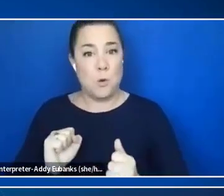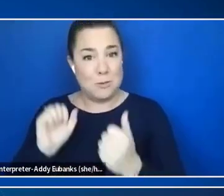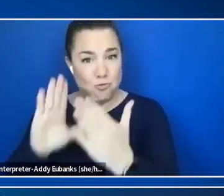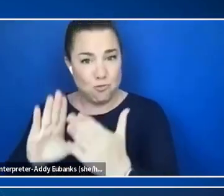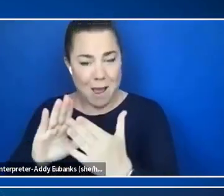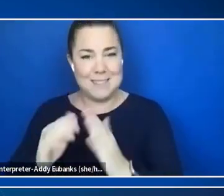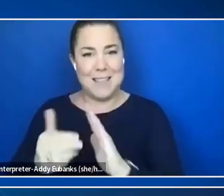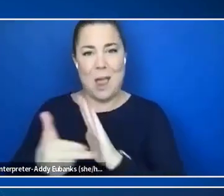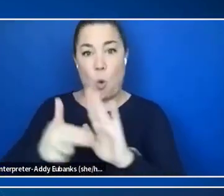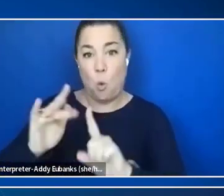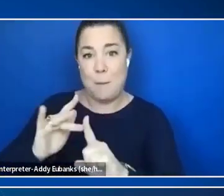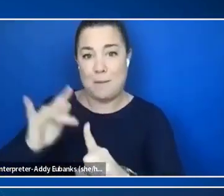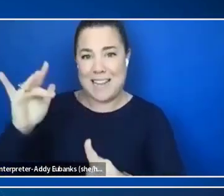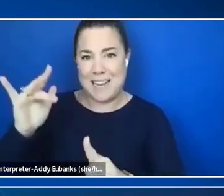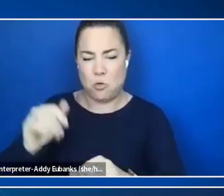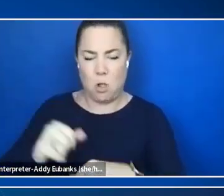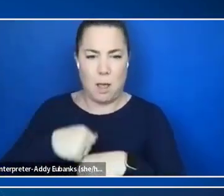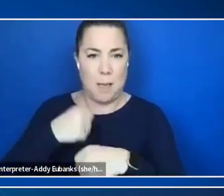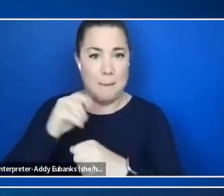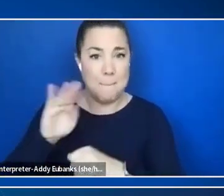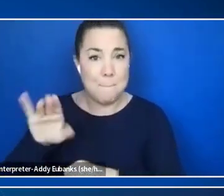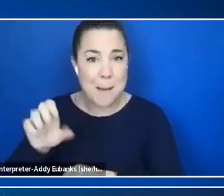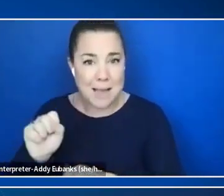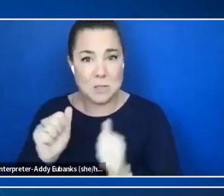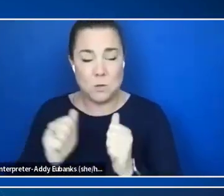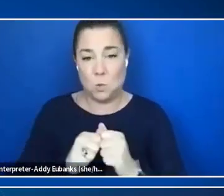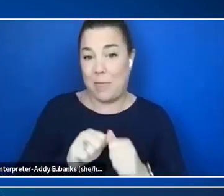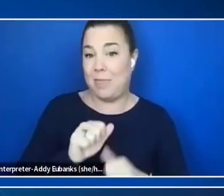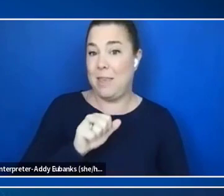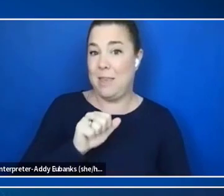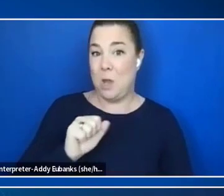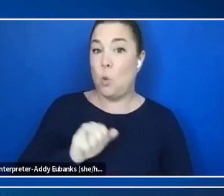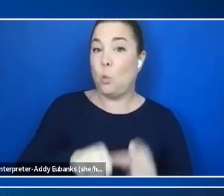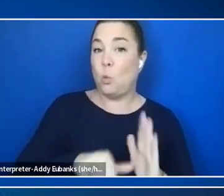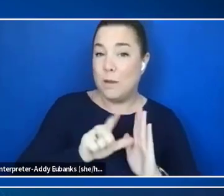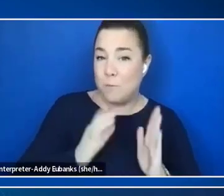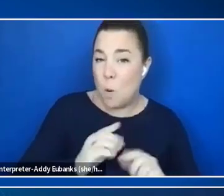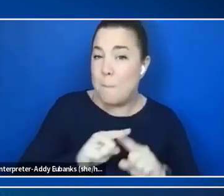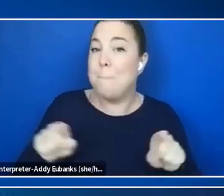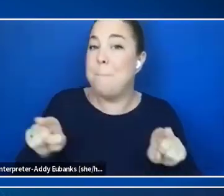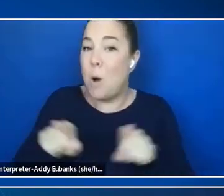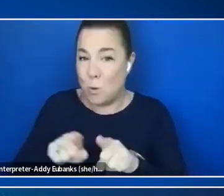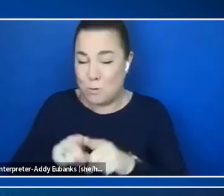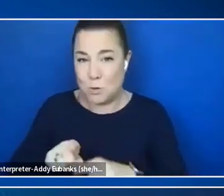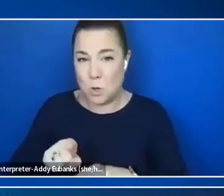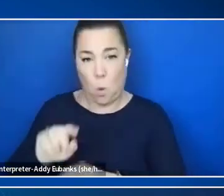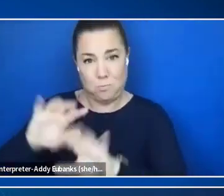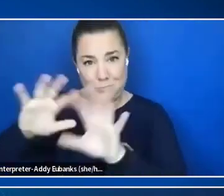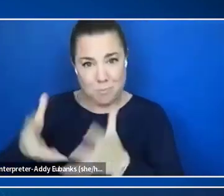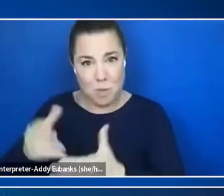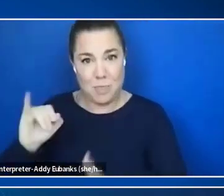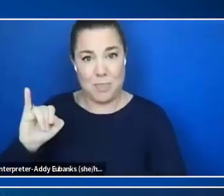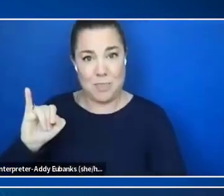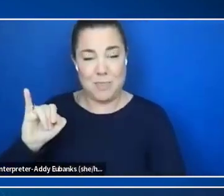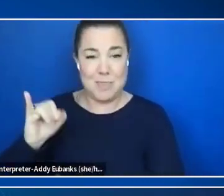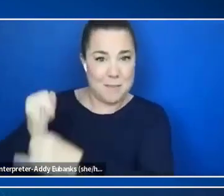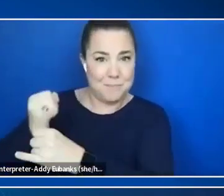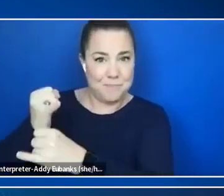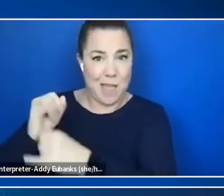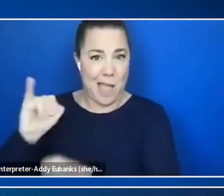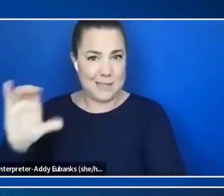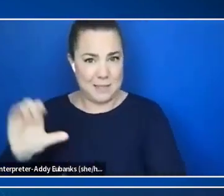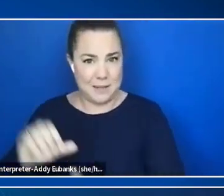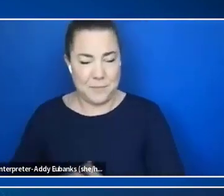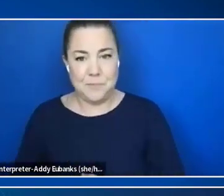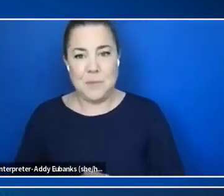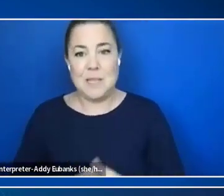So not only with the investigators, but also with the institutions. So we're doing this by changing the review of